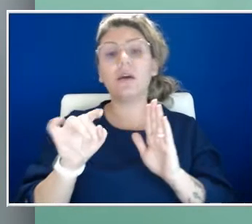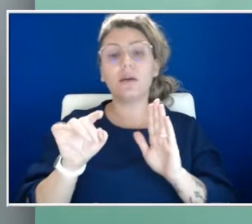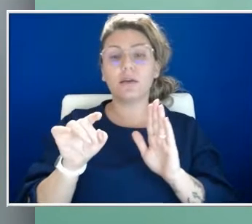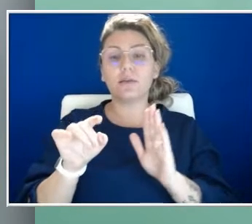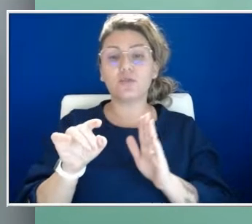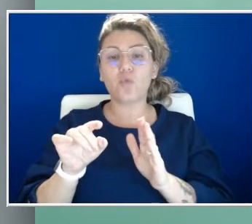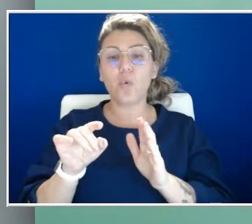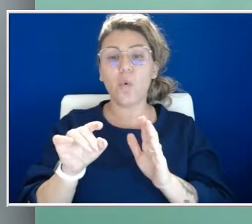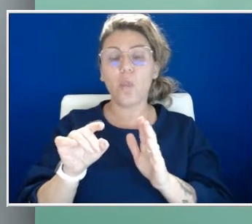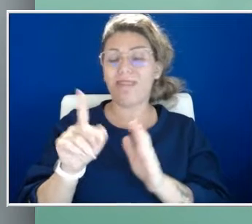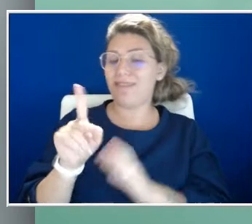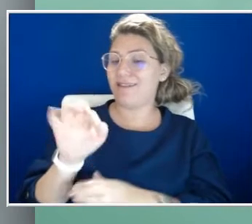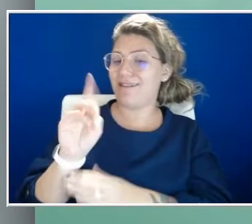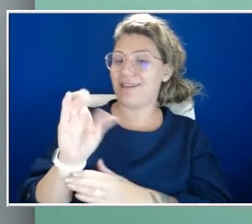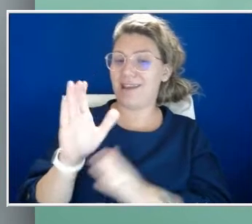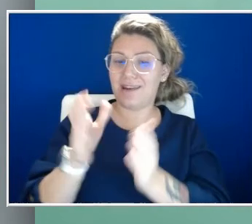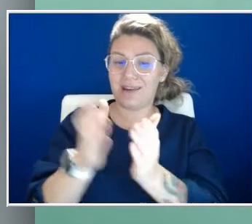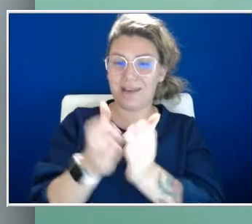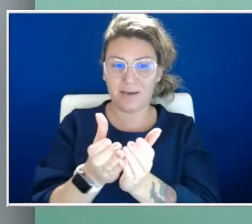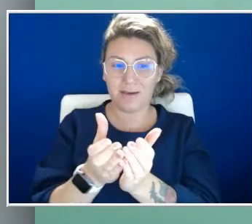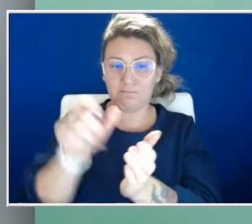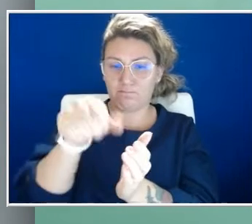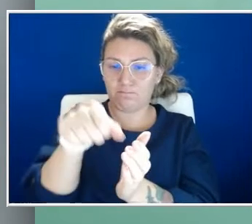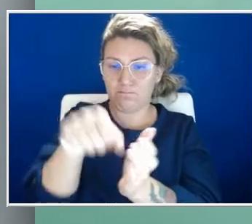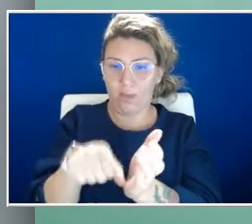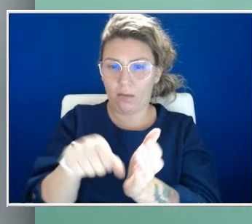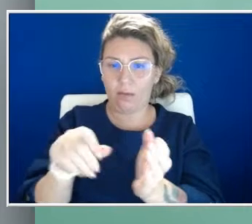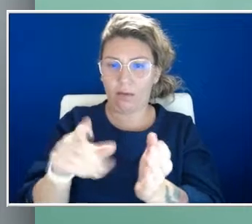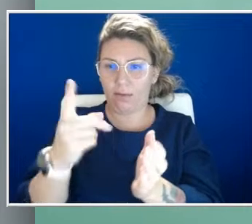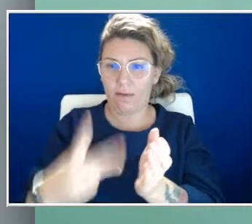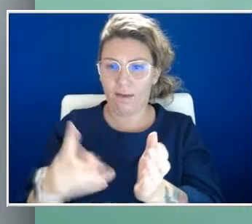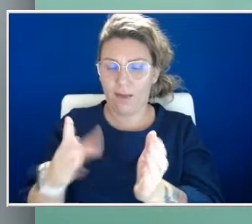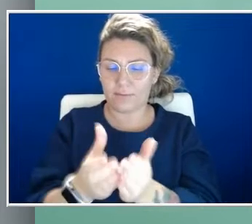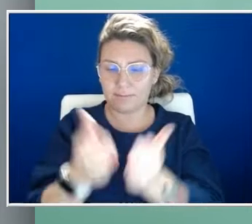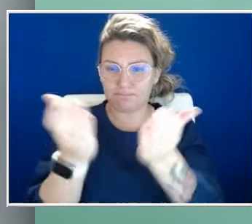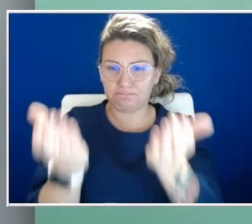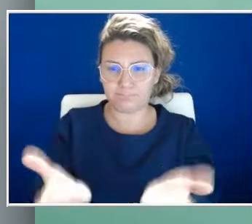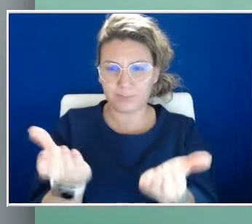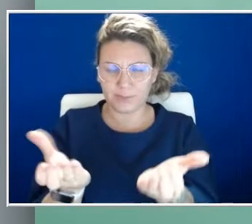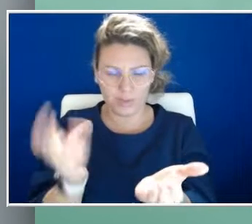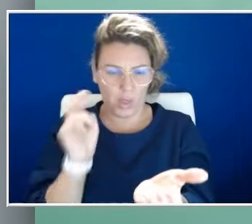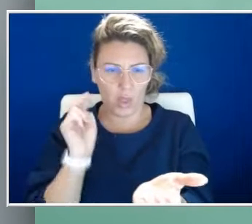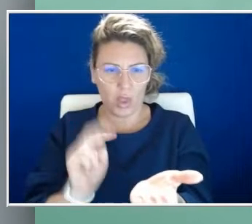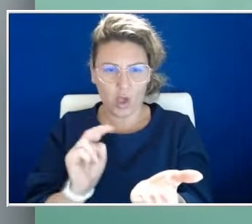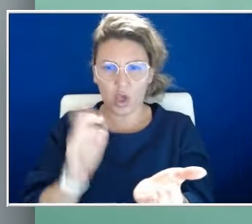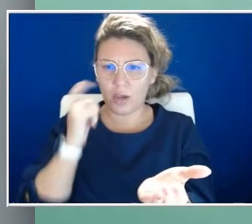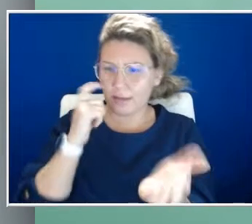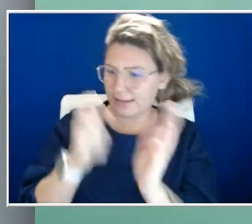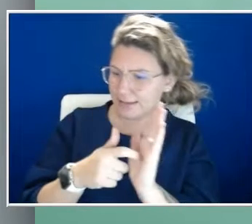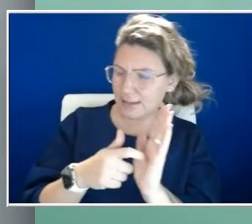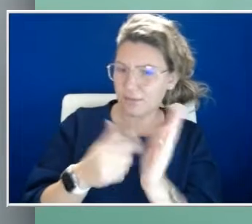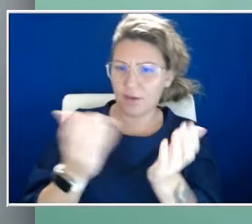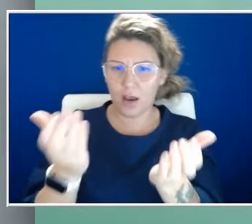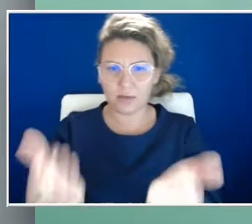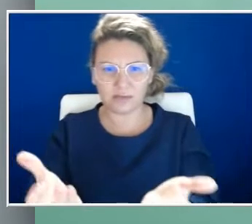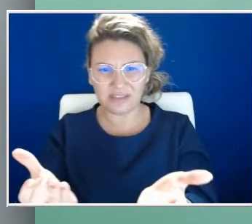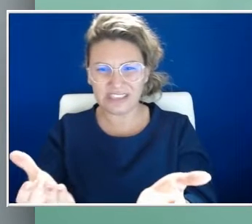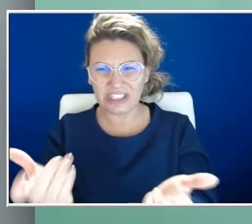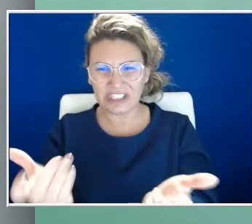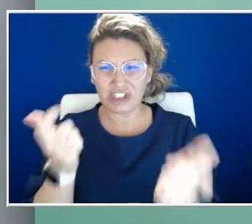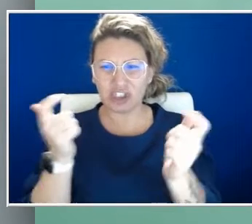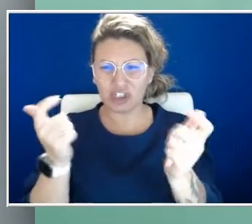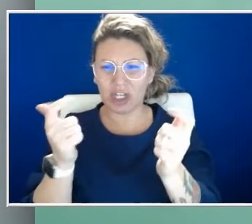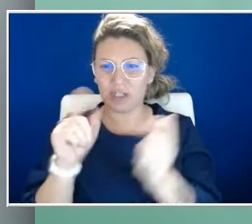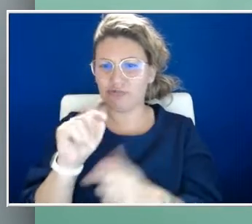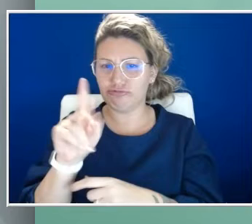in half after we had removed it on the back table, just to look to see if we could identify perhaps a large tumor that was causing that.